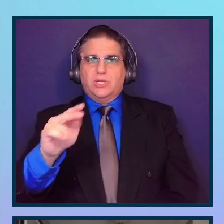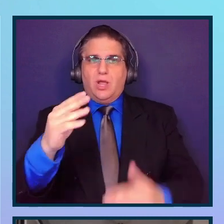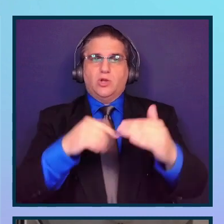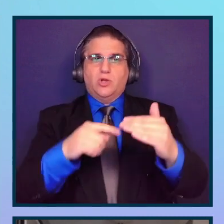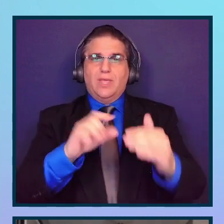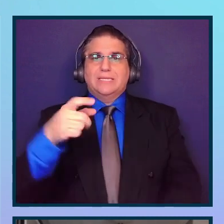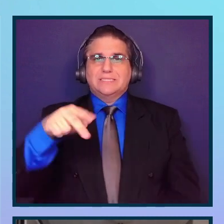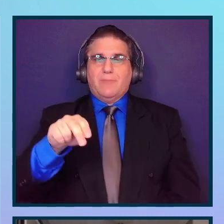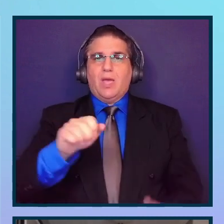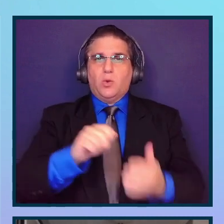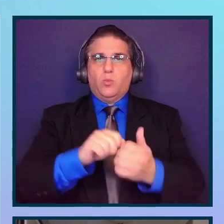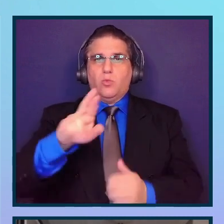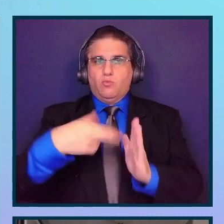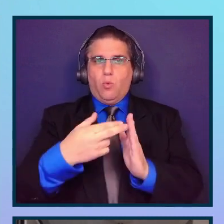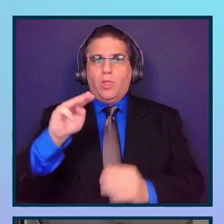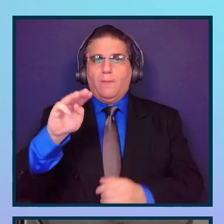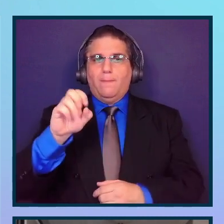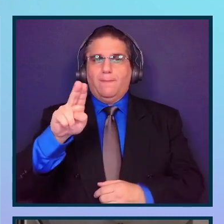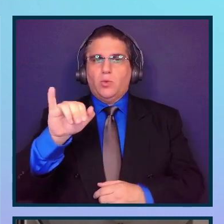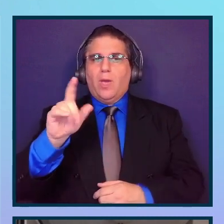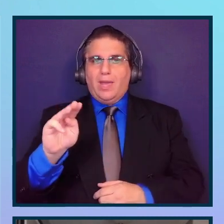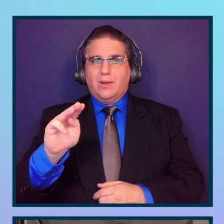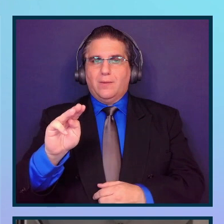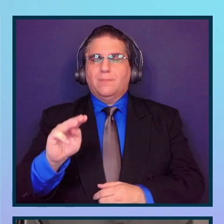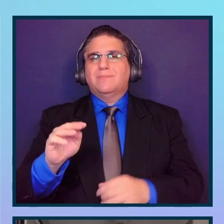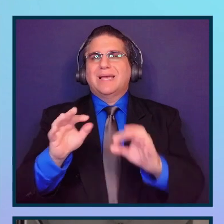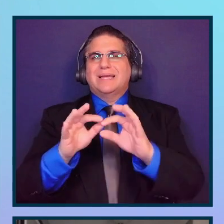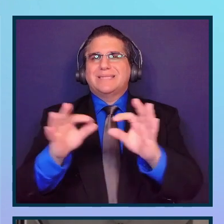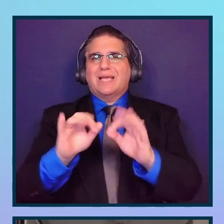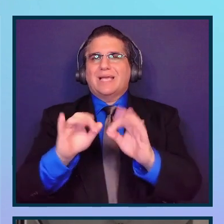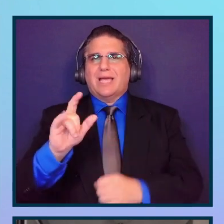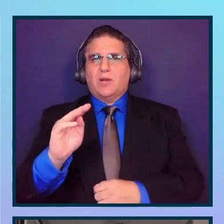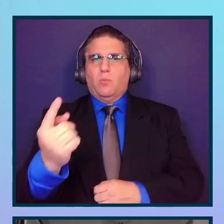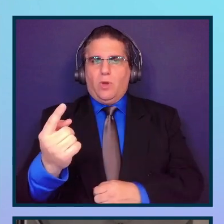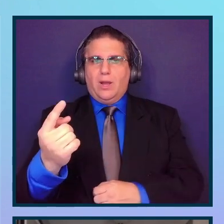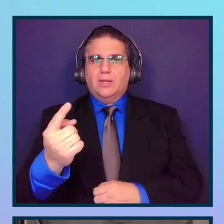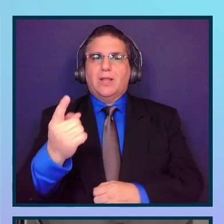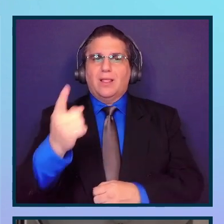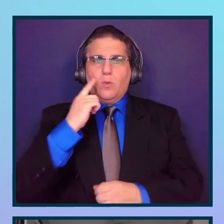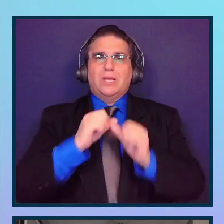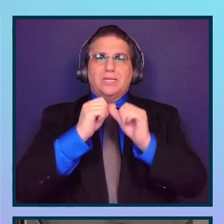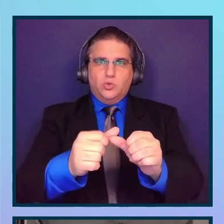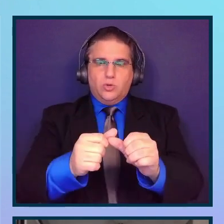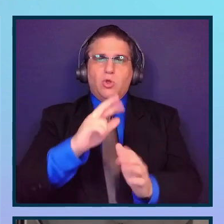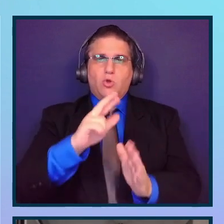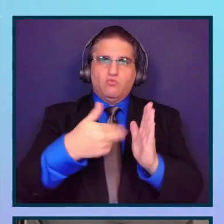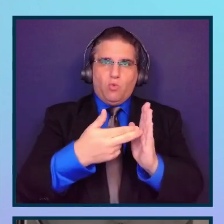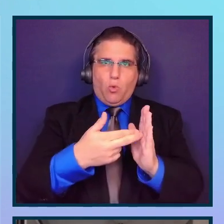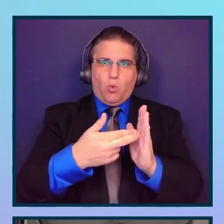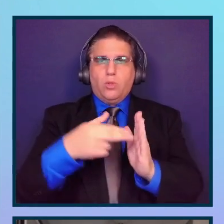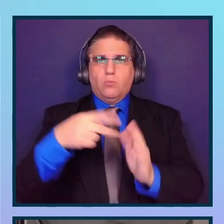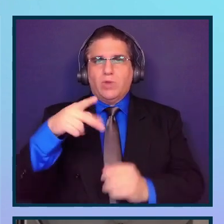role menu item, text item 1. That will continue to be a role presentational LI, so there are